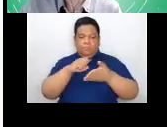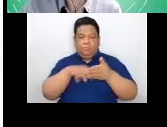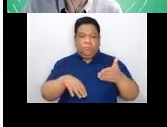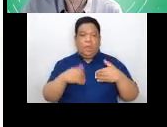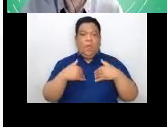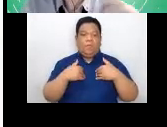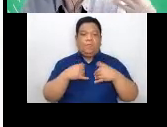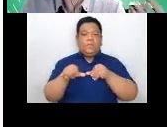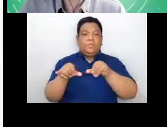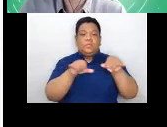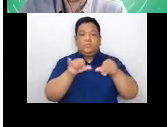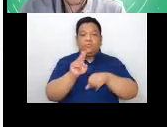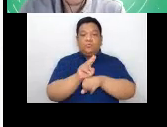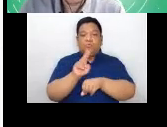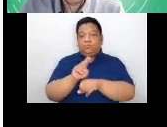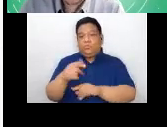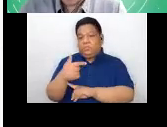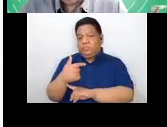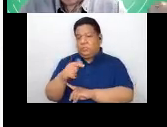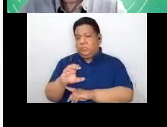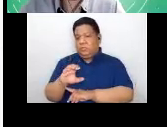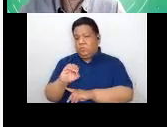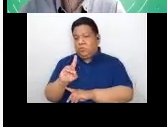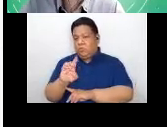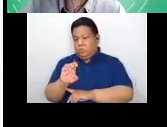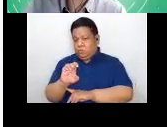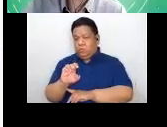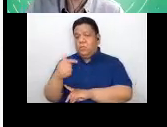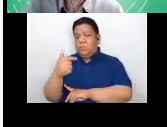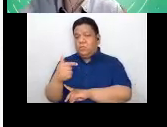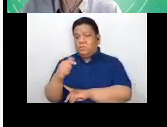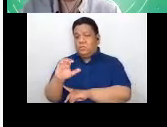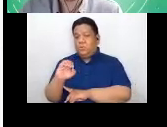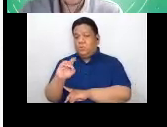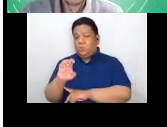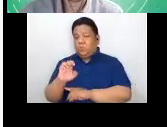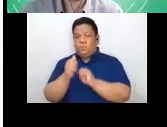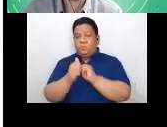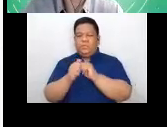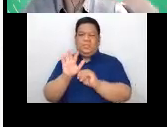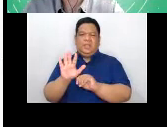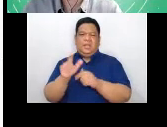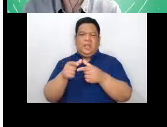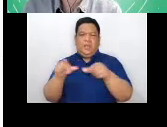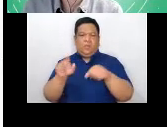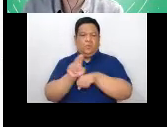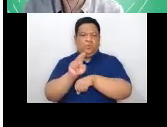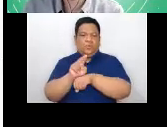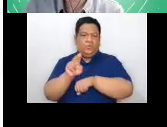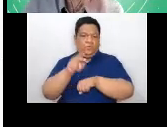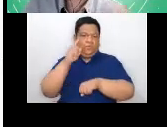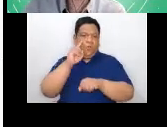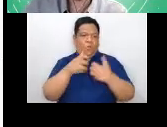because they are using G-code. So G-code just stands for the language or the kind of commands that operate these